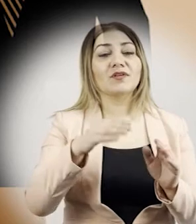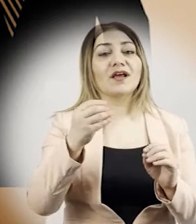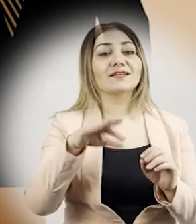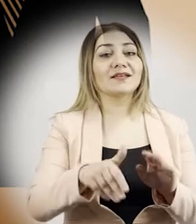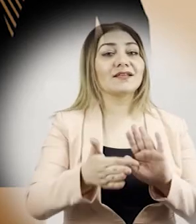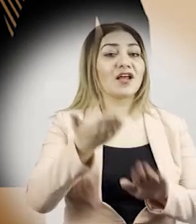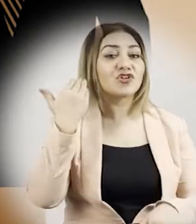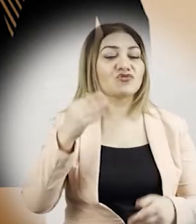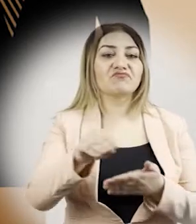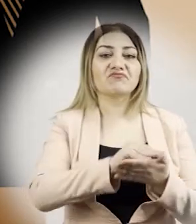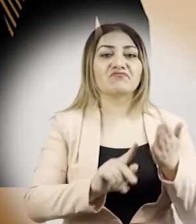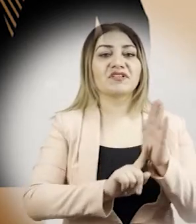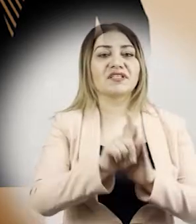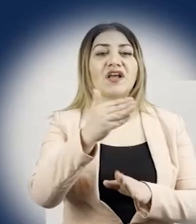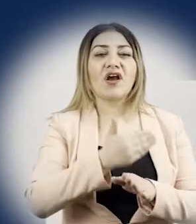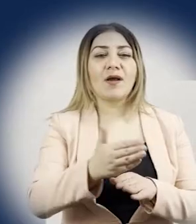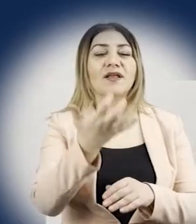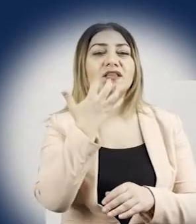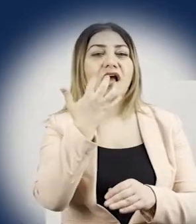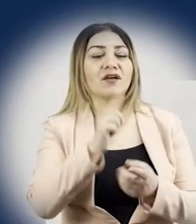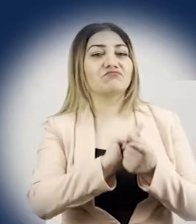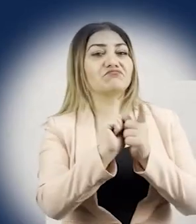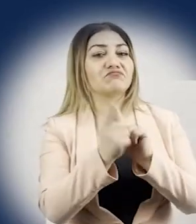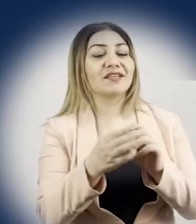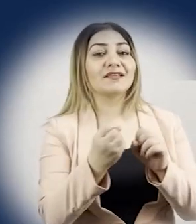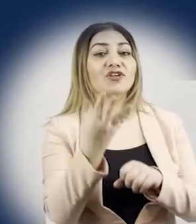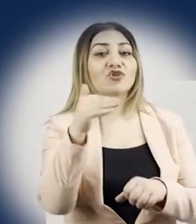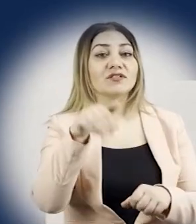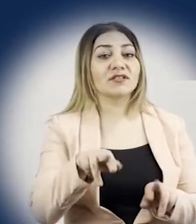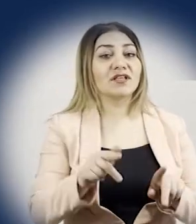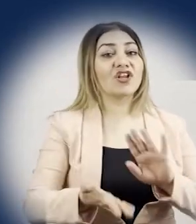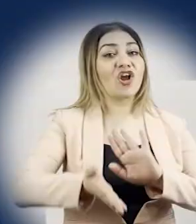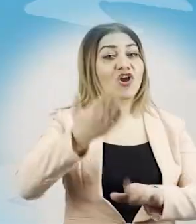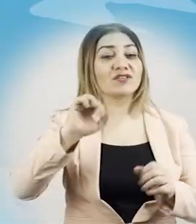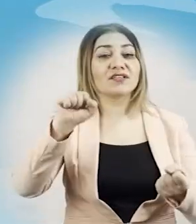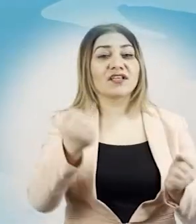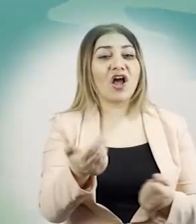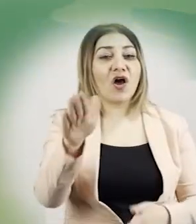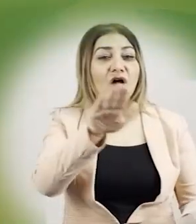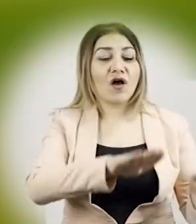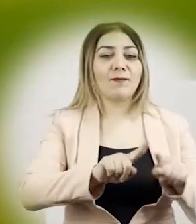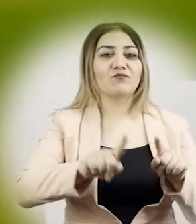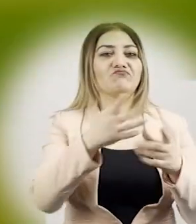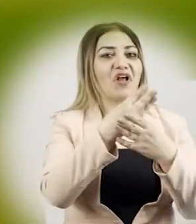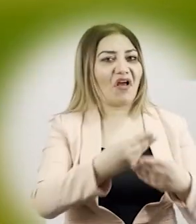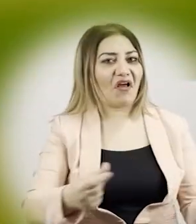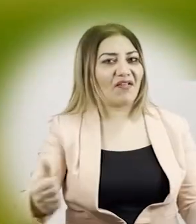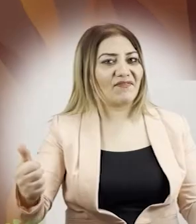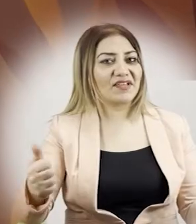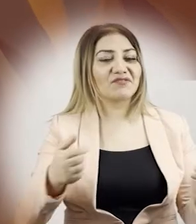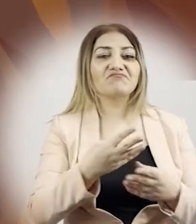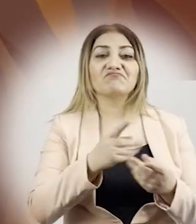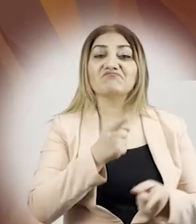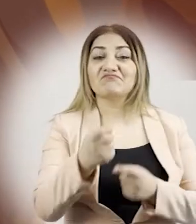14,000 years ago, glaciers began to melt rapidly. Now, this significant climate change marked the beginning of a